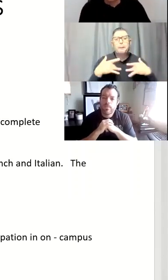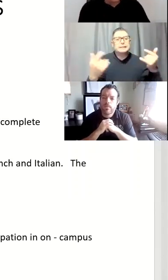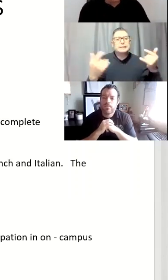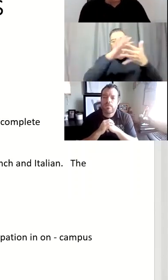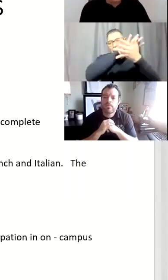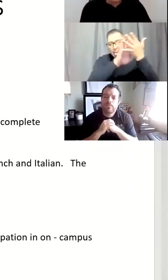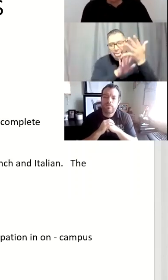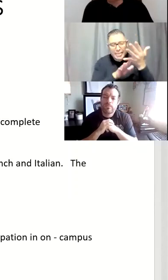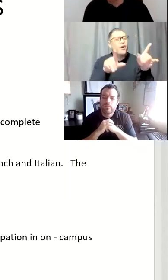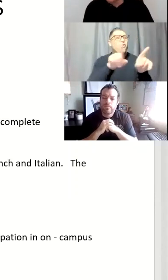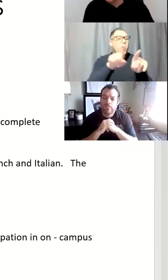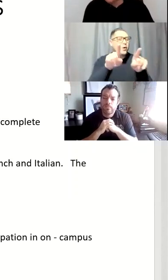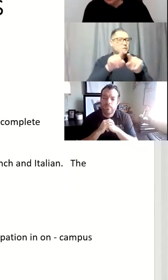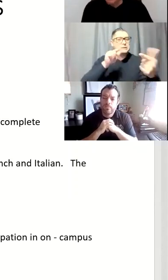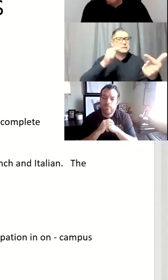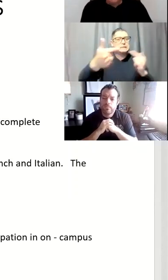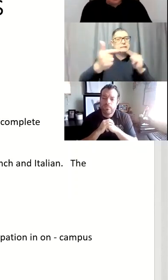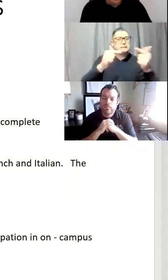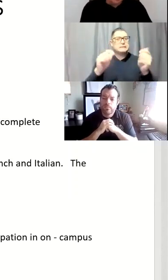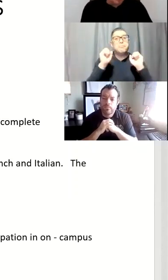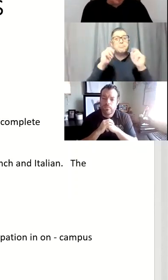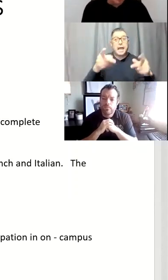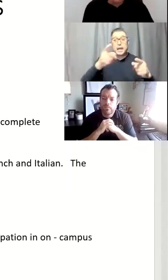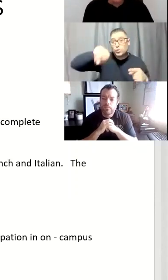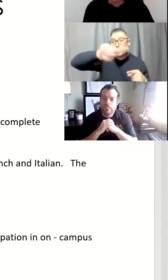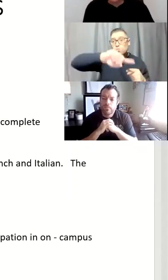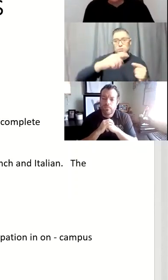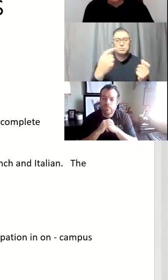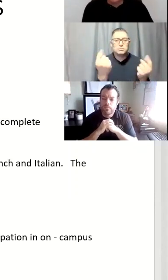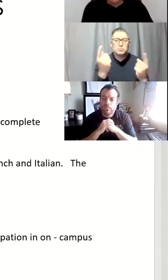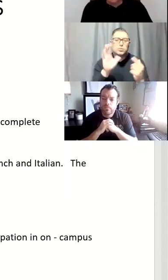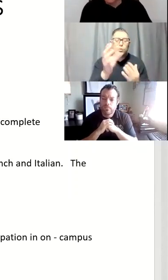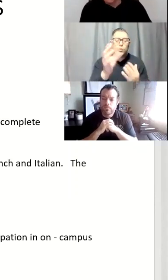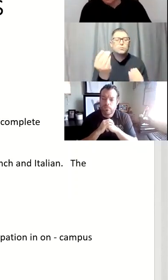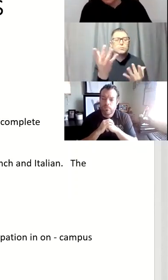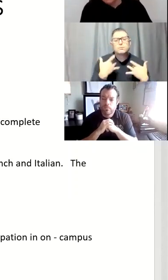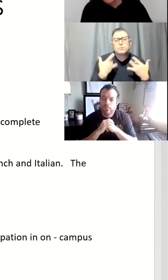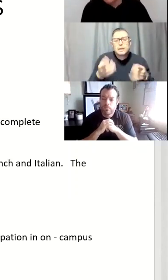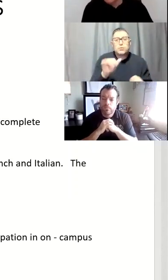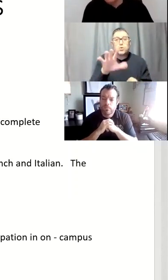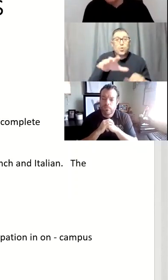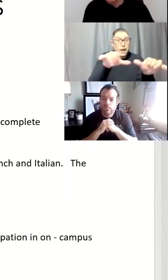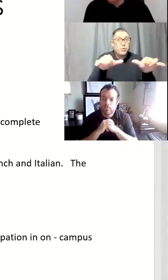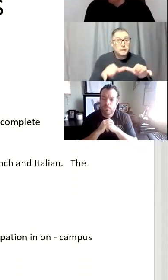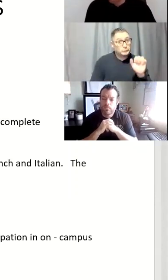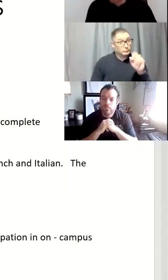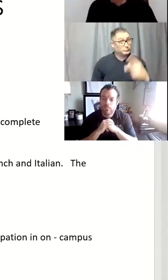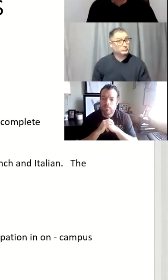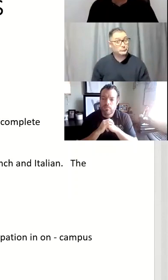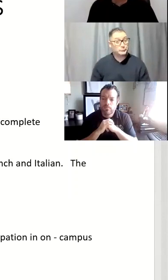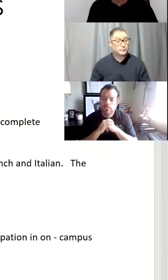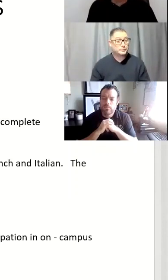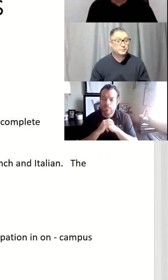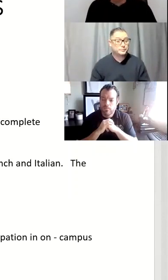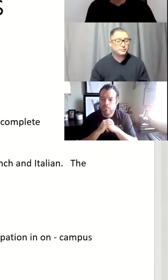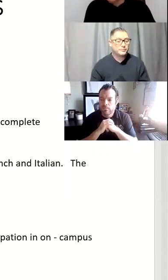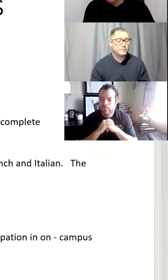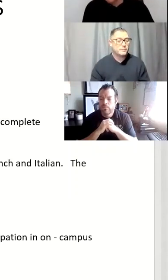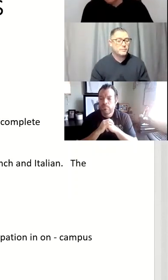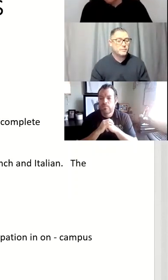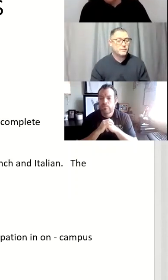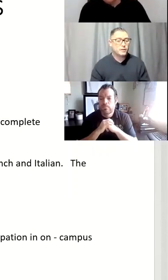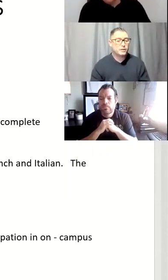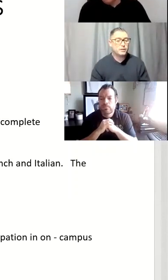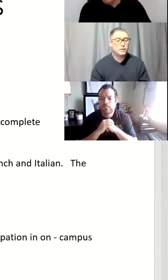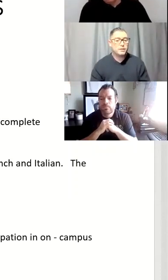I also want to switch back to you to get your input within your areas. So our ASL